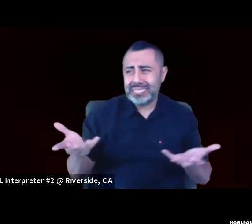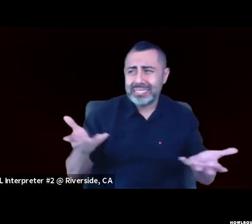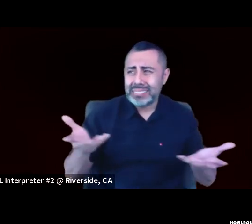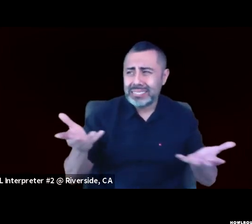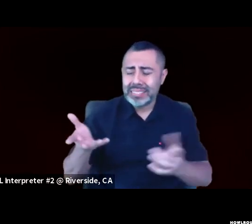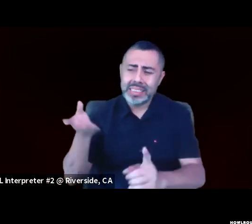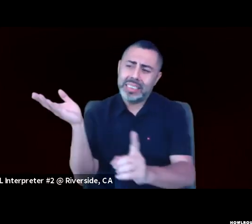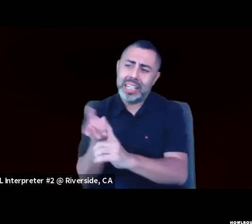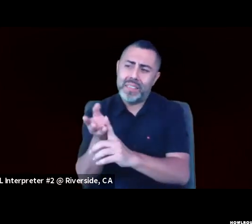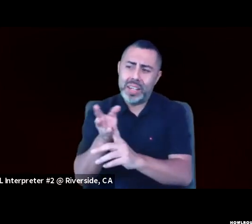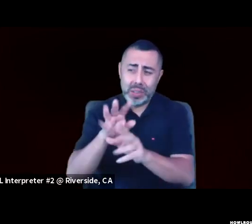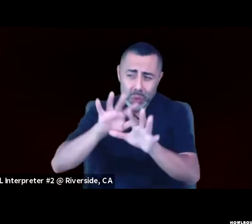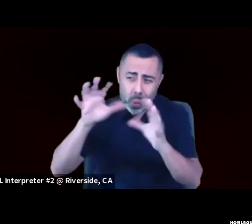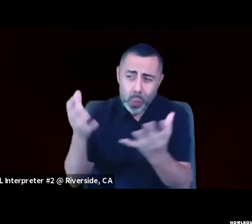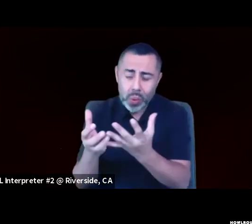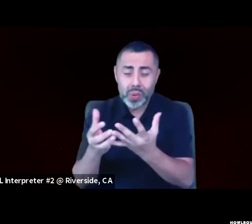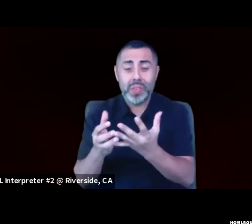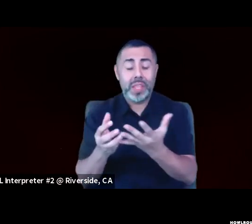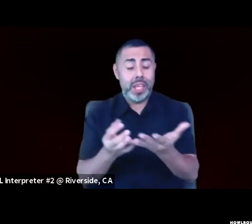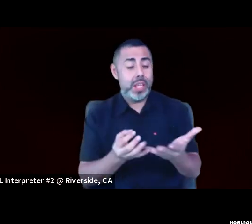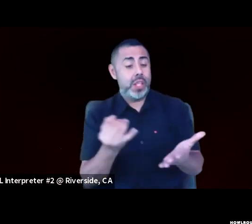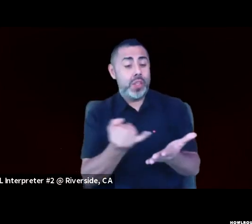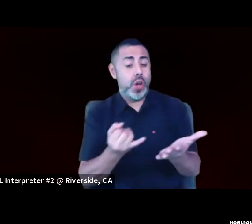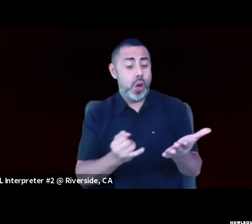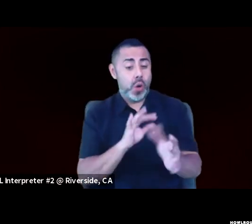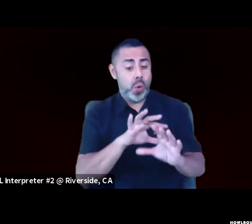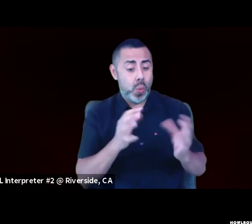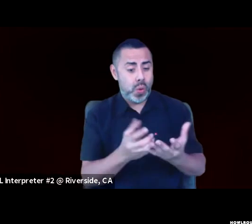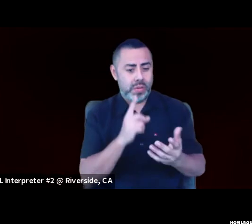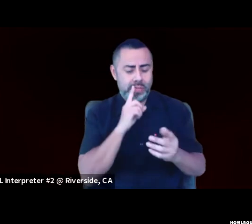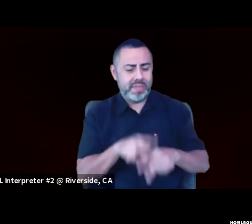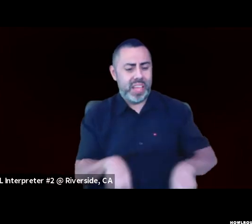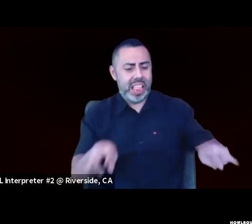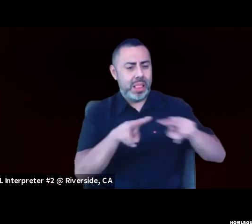with resources, end quote.